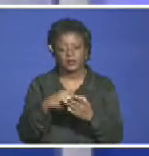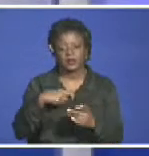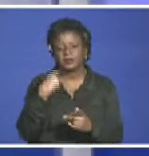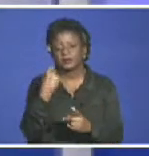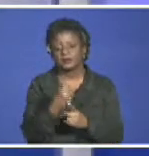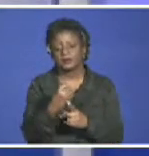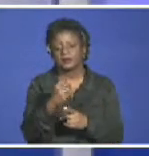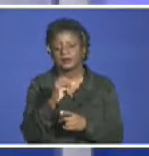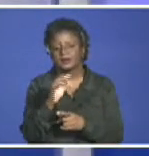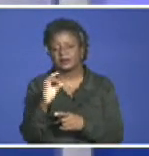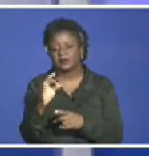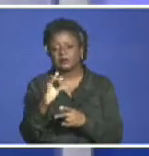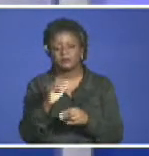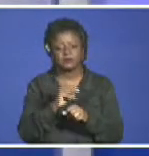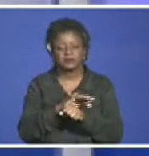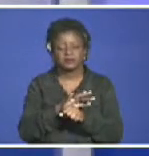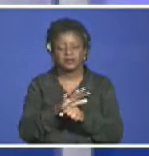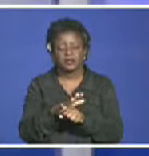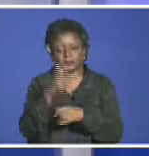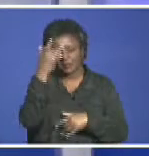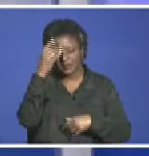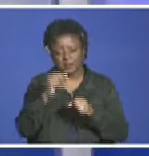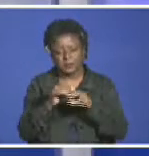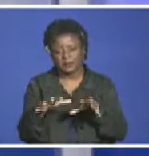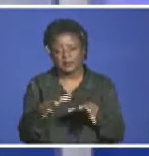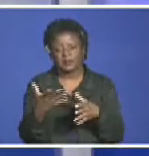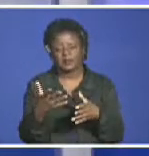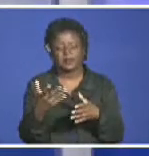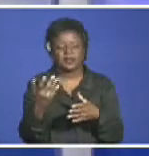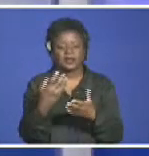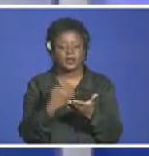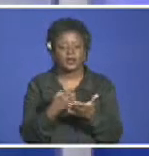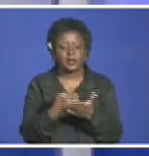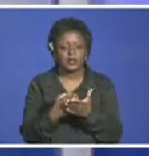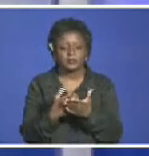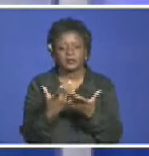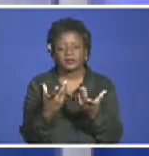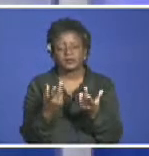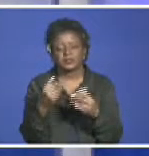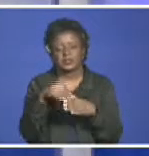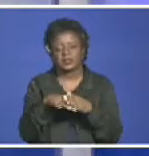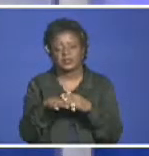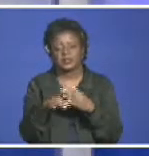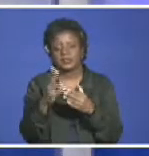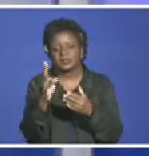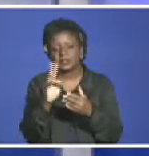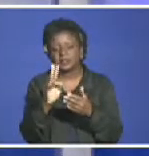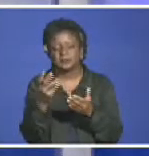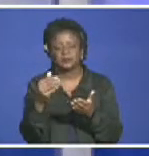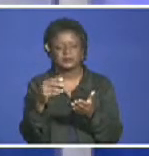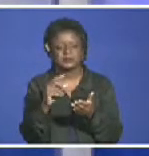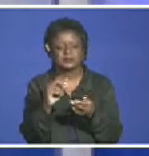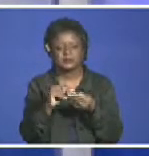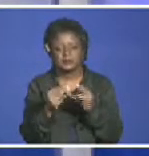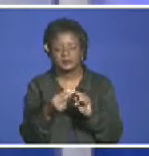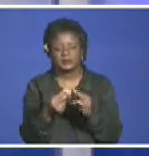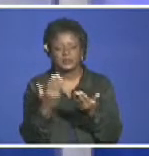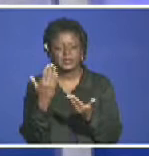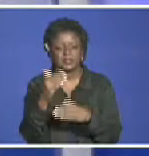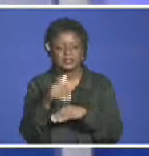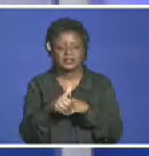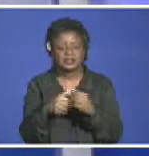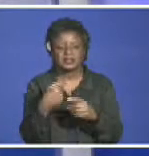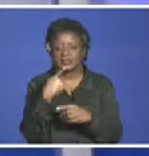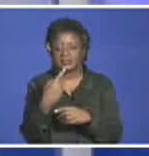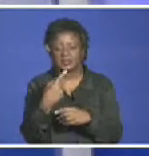country. While the economy contracted in double digits last year, central bank officials say economic recovery may possibly happen